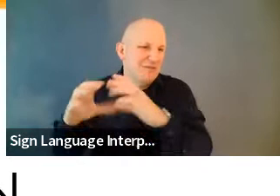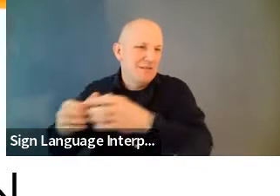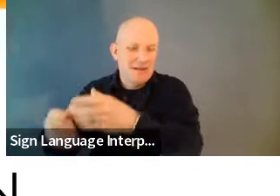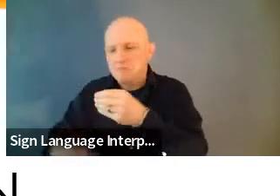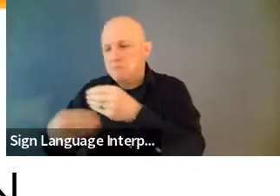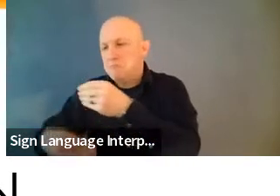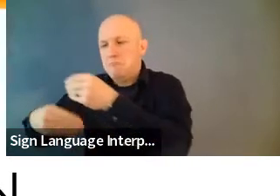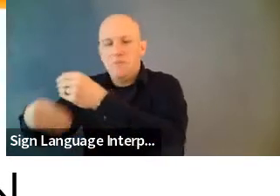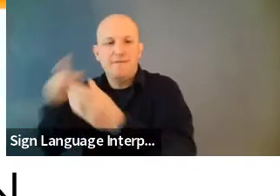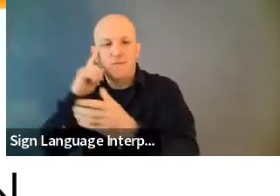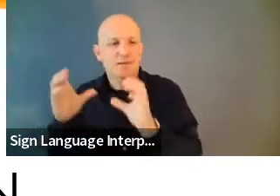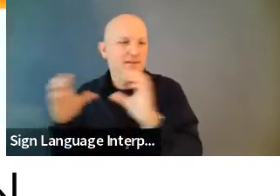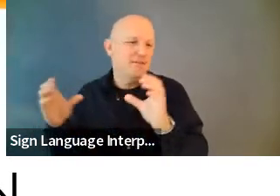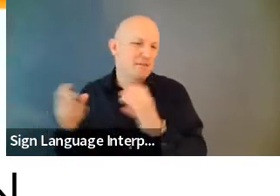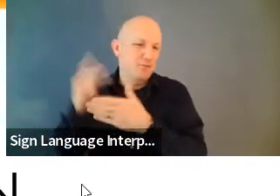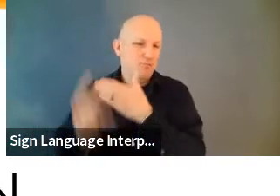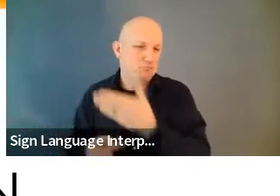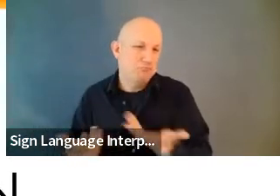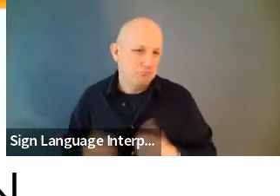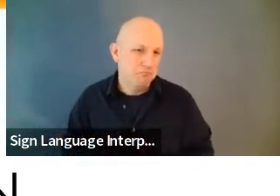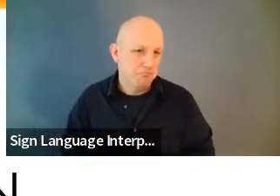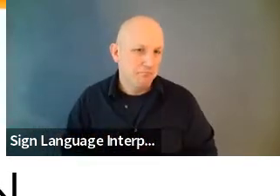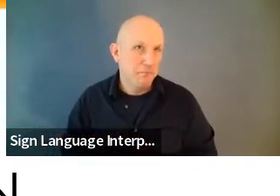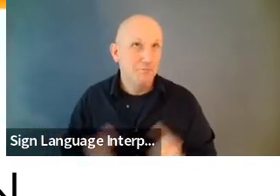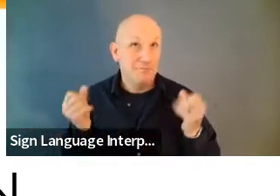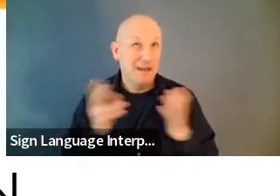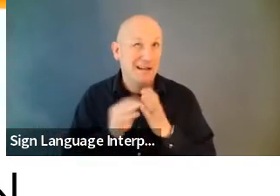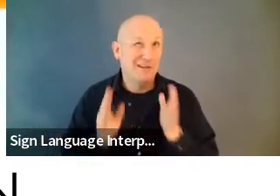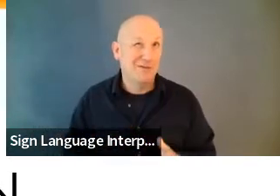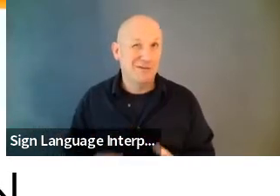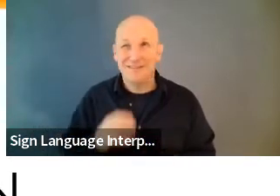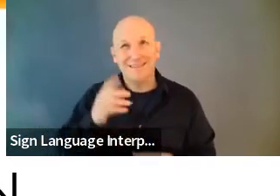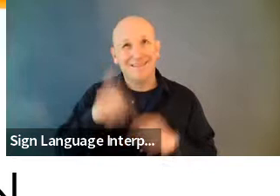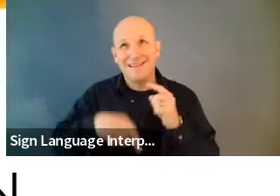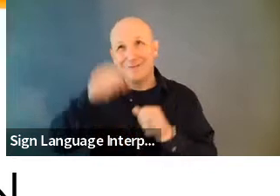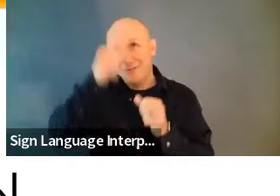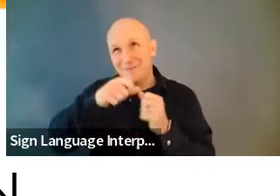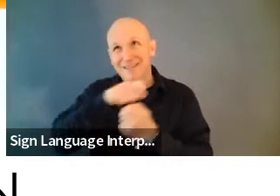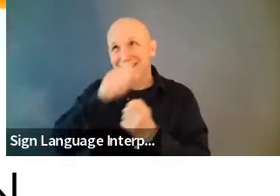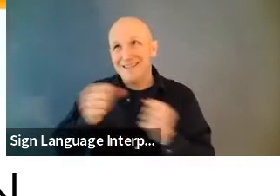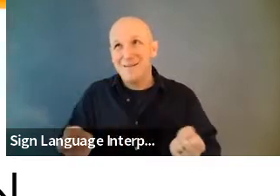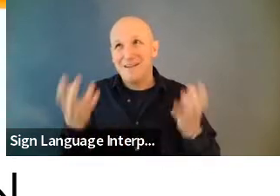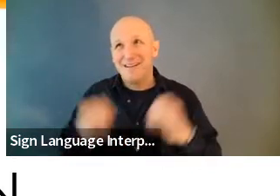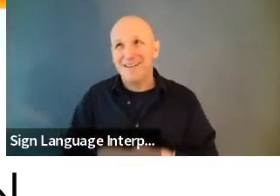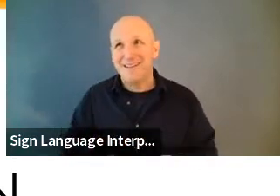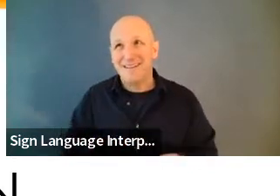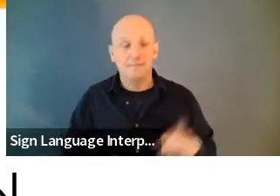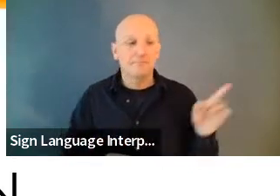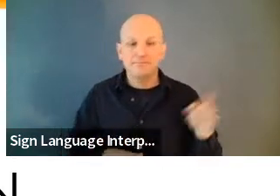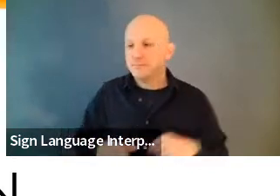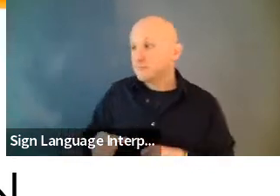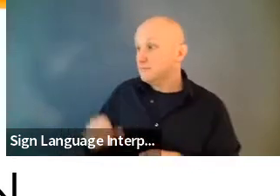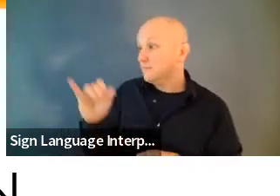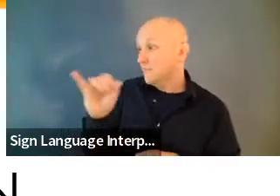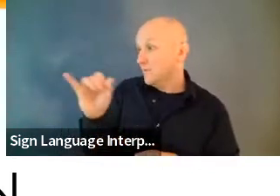So we've had several. I couldn't count right now off the top of my head, but. Correct. And we also have the